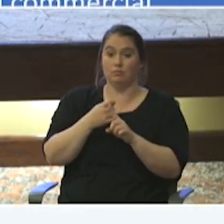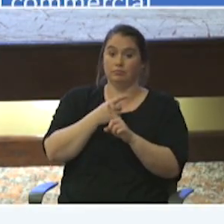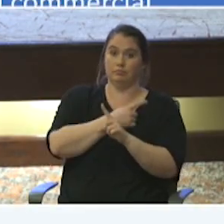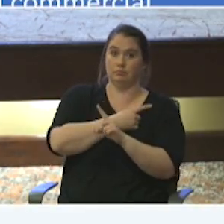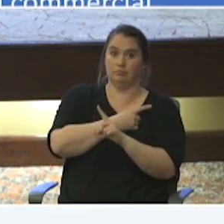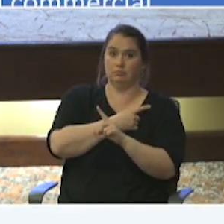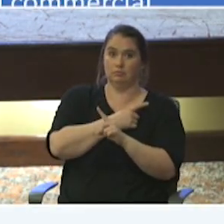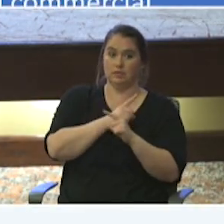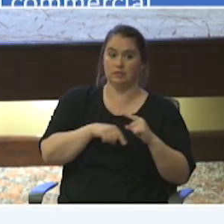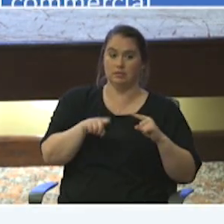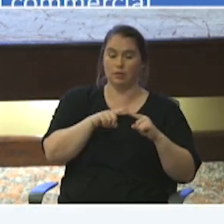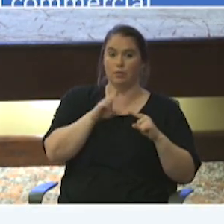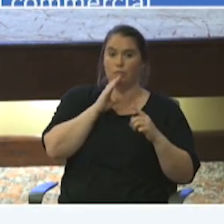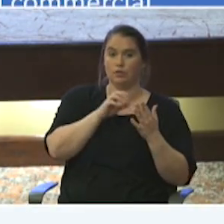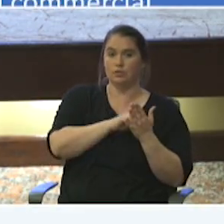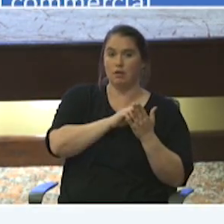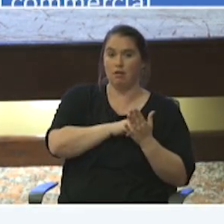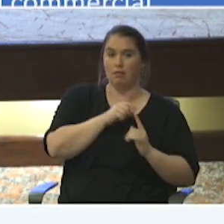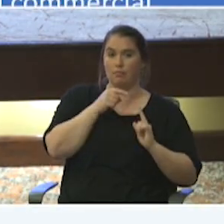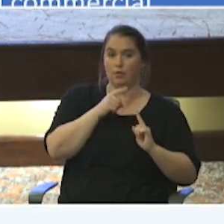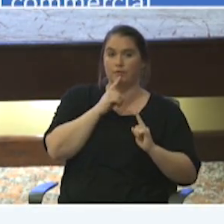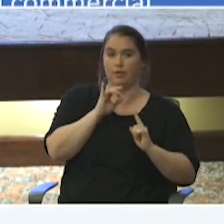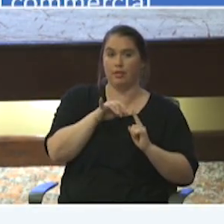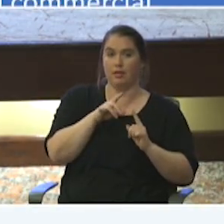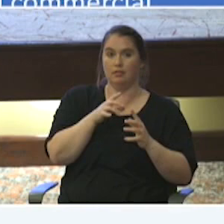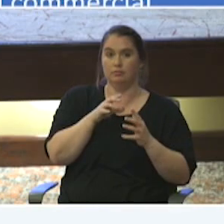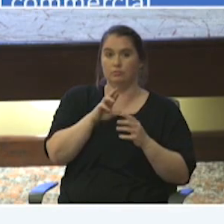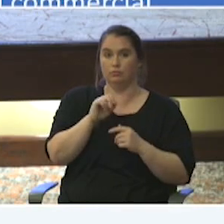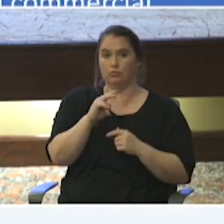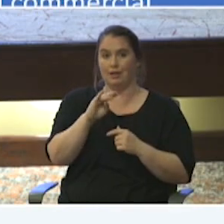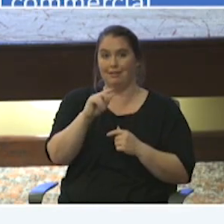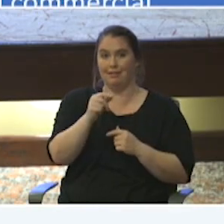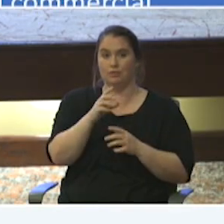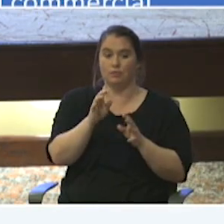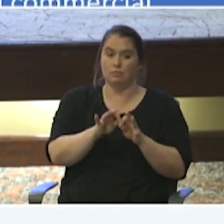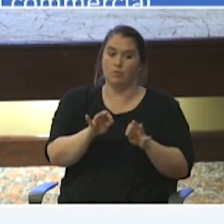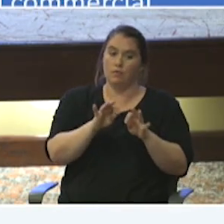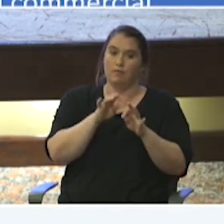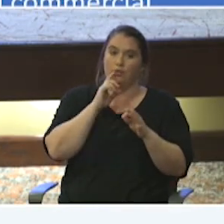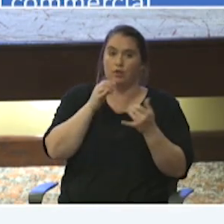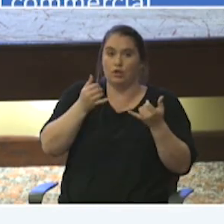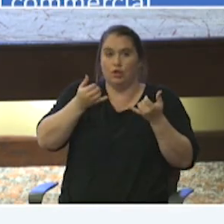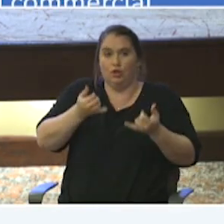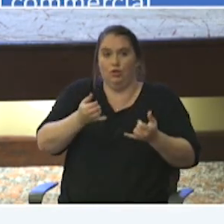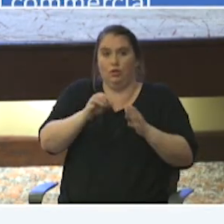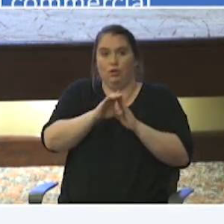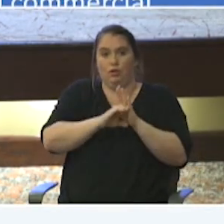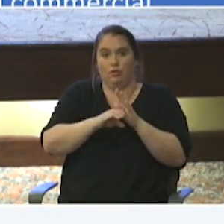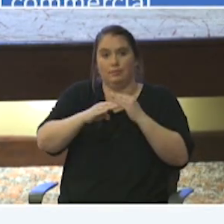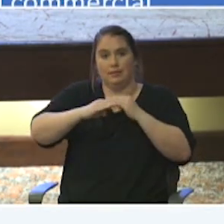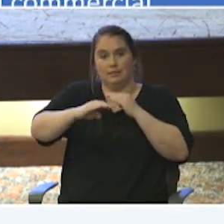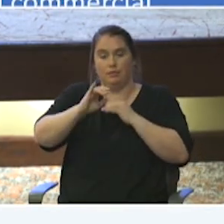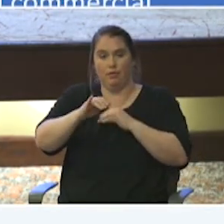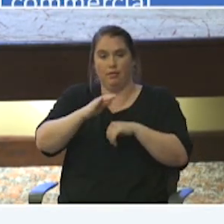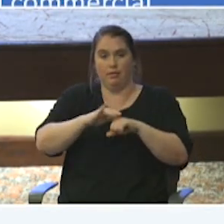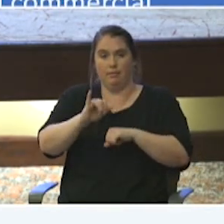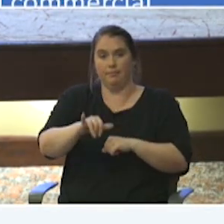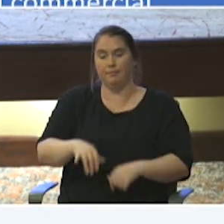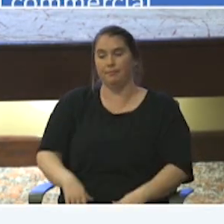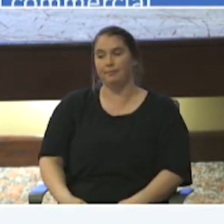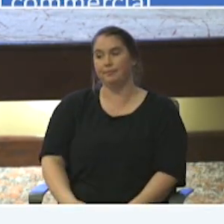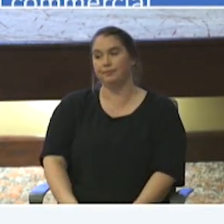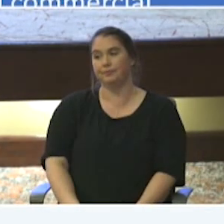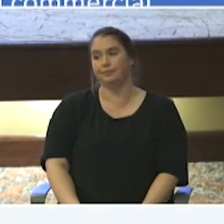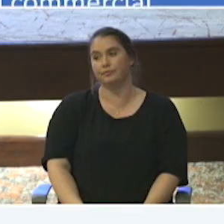they'll start docking you points on that rating. So it's important to keep current codes on that. So we spent